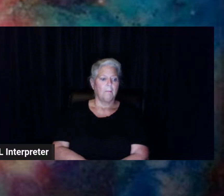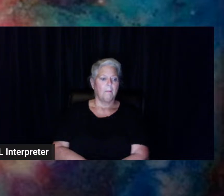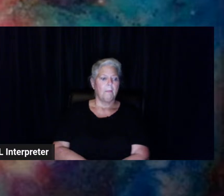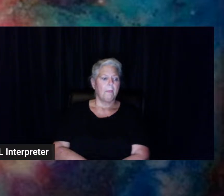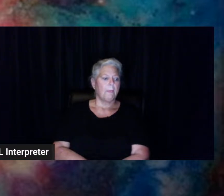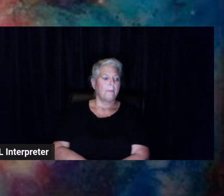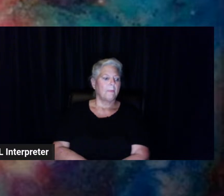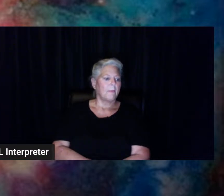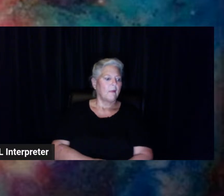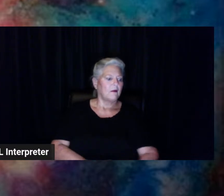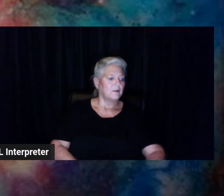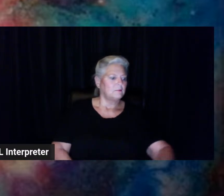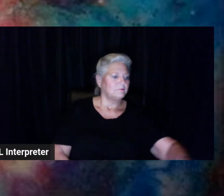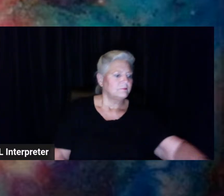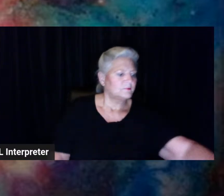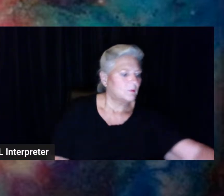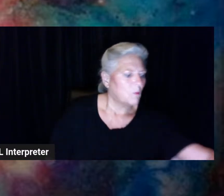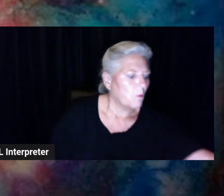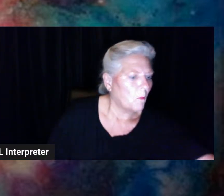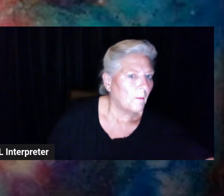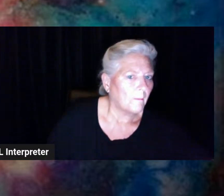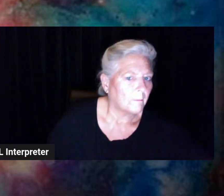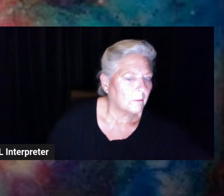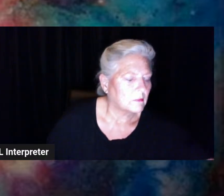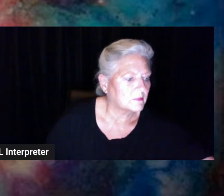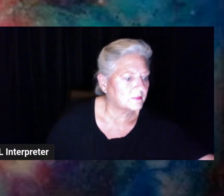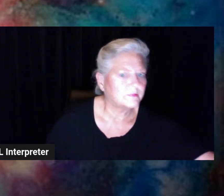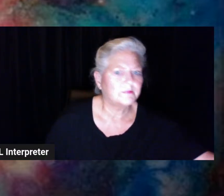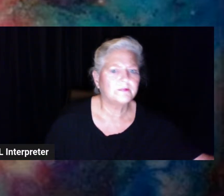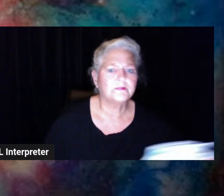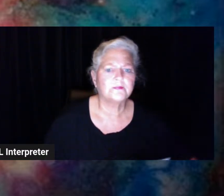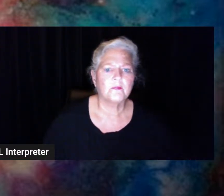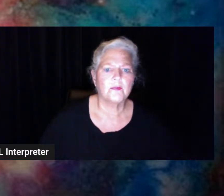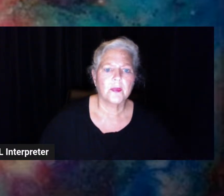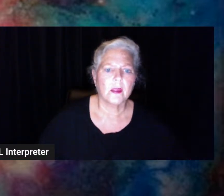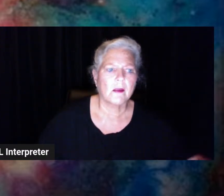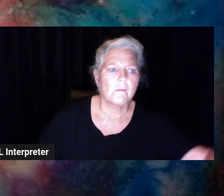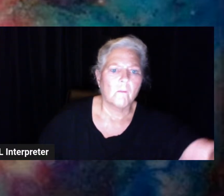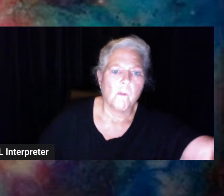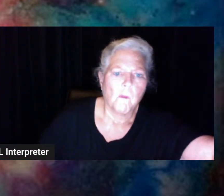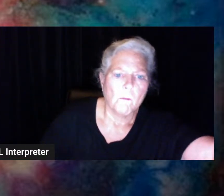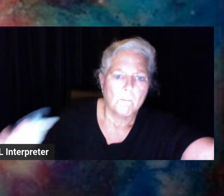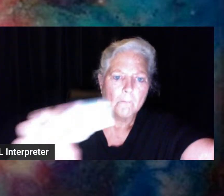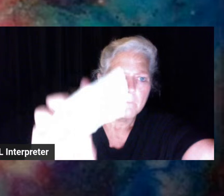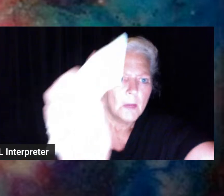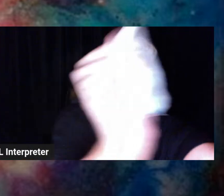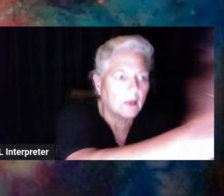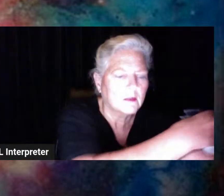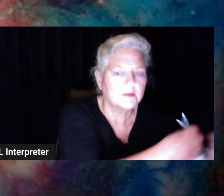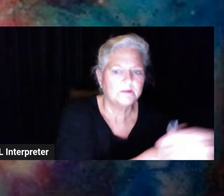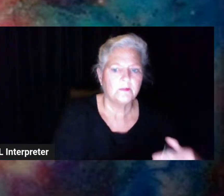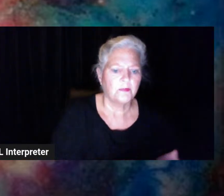question since I had challenged my disability. That's I wonder if you feel the same way.